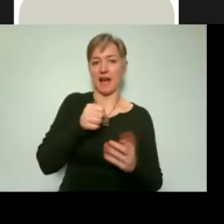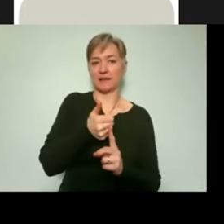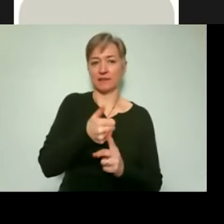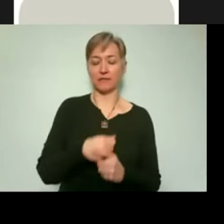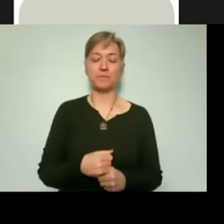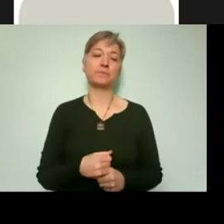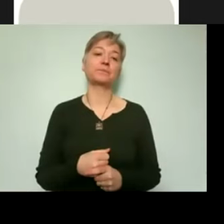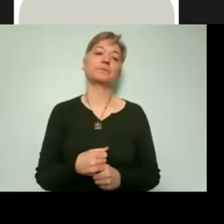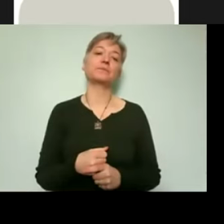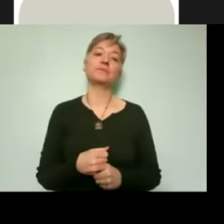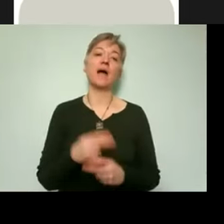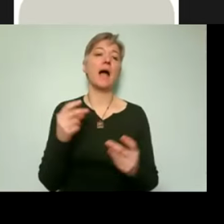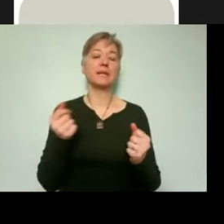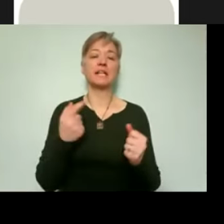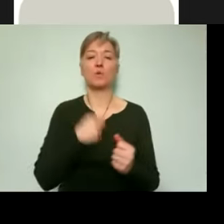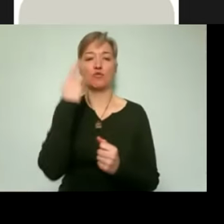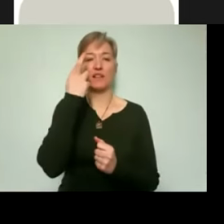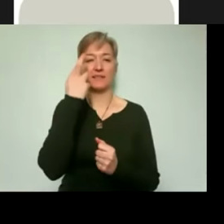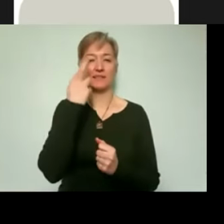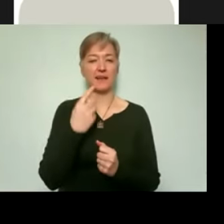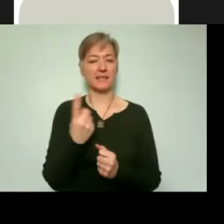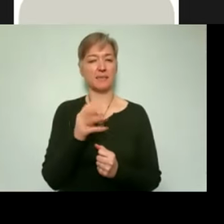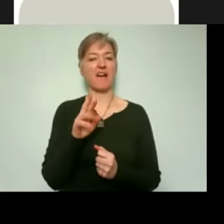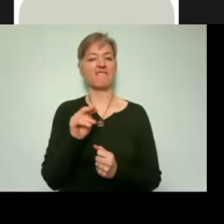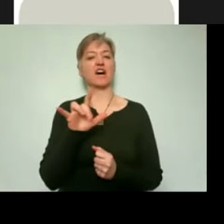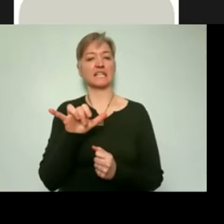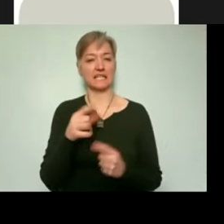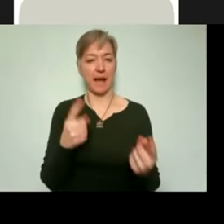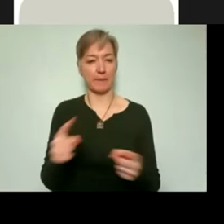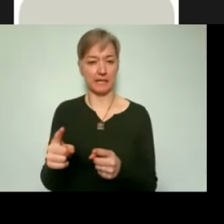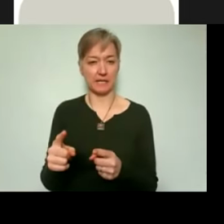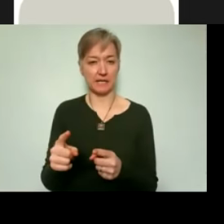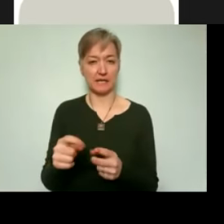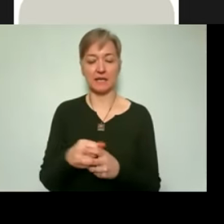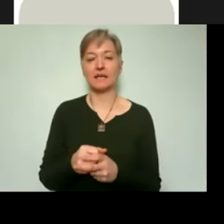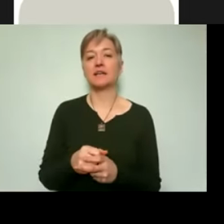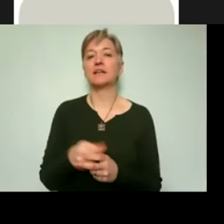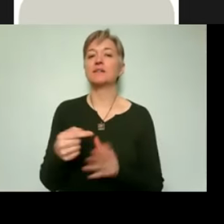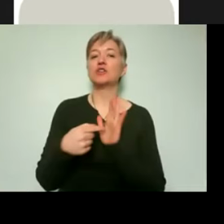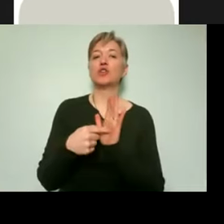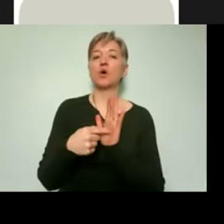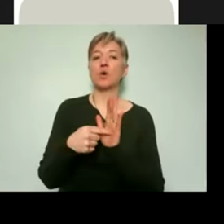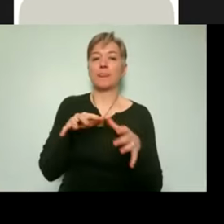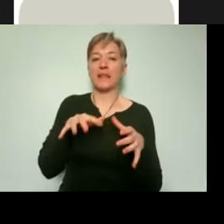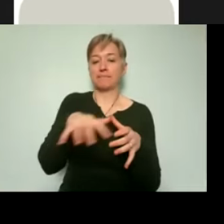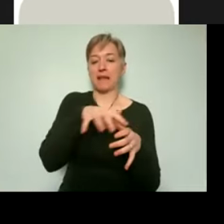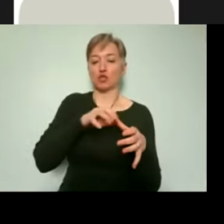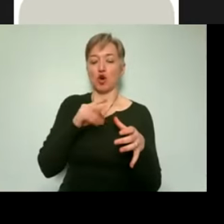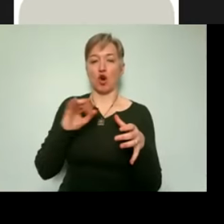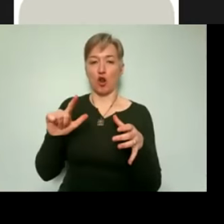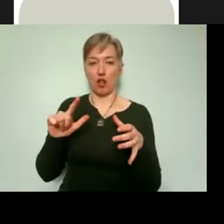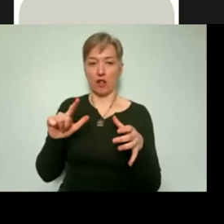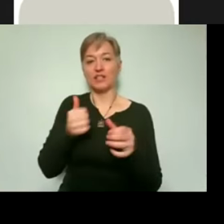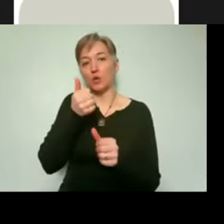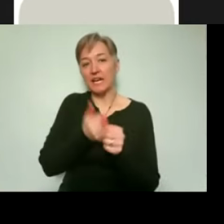we immediately realized that something slightly funky was kind of going on here. So this is showing you the spatial kernel, that is the contribution of each